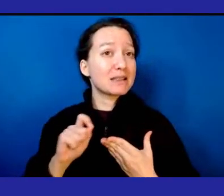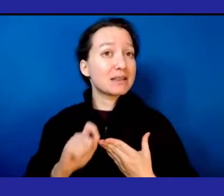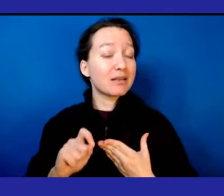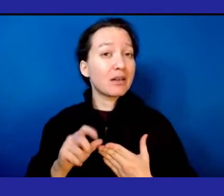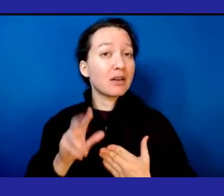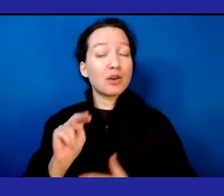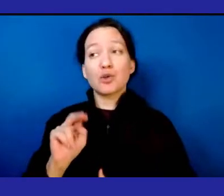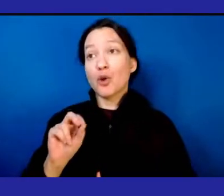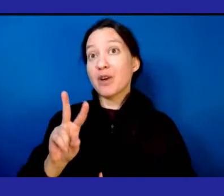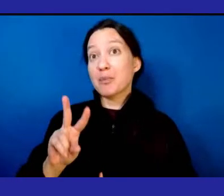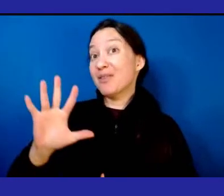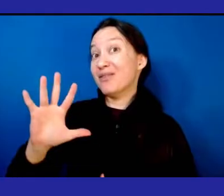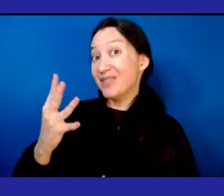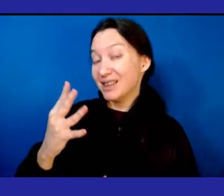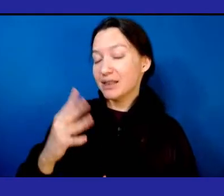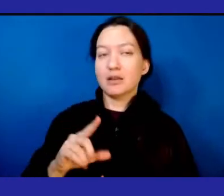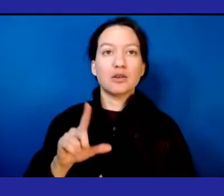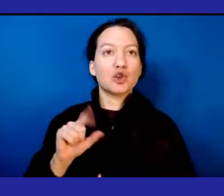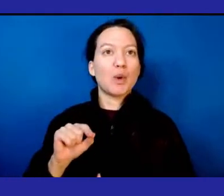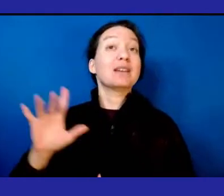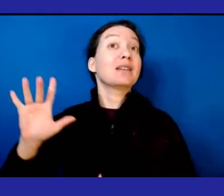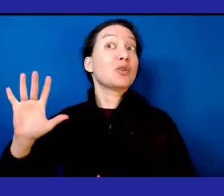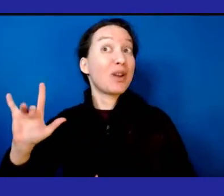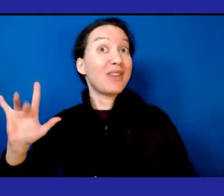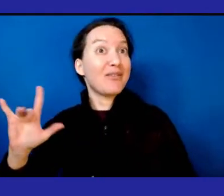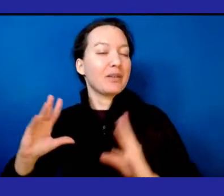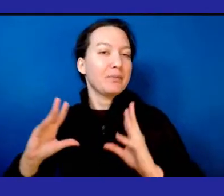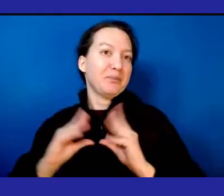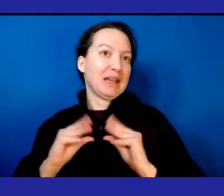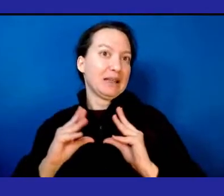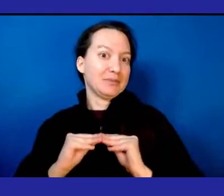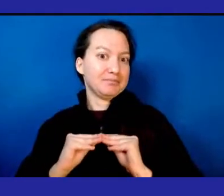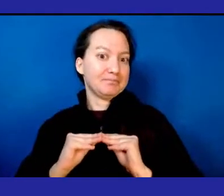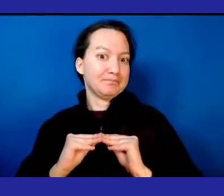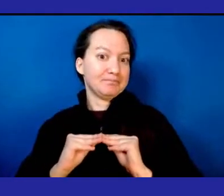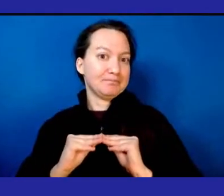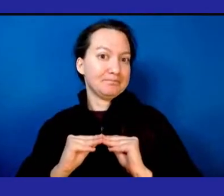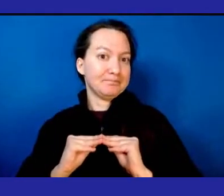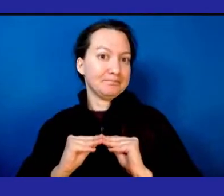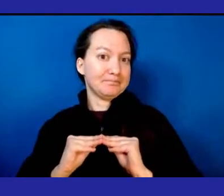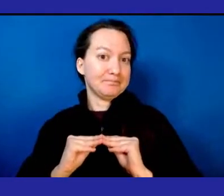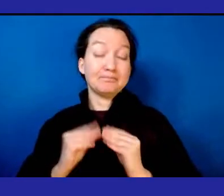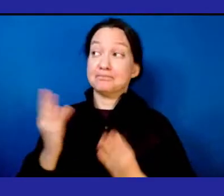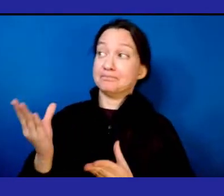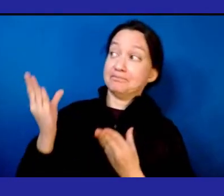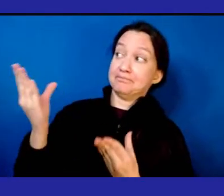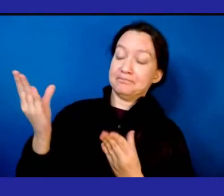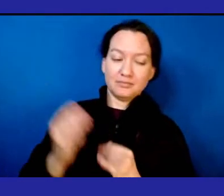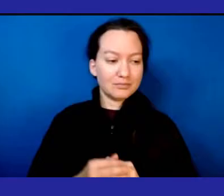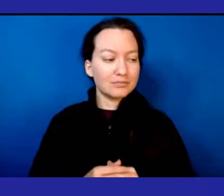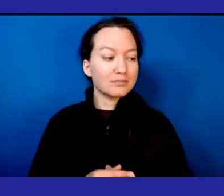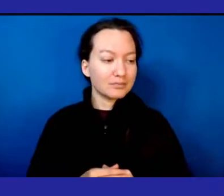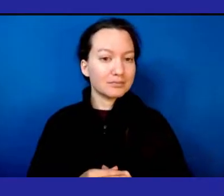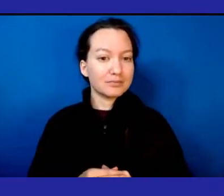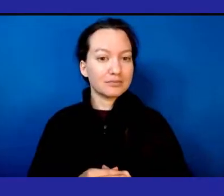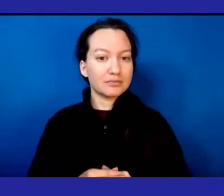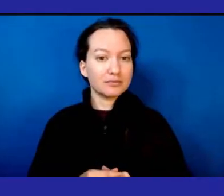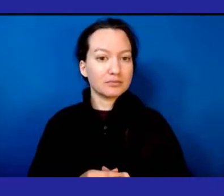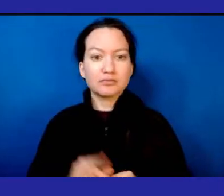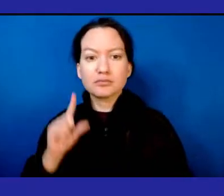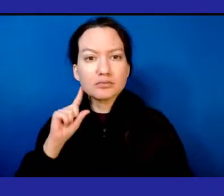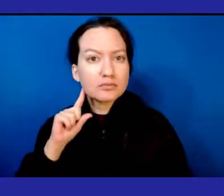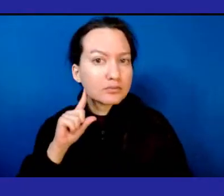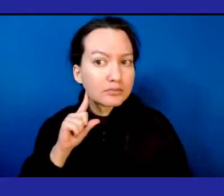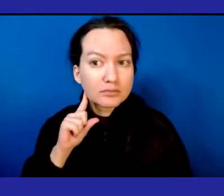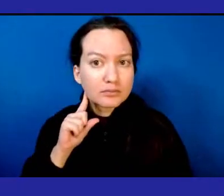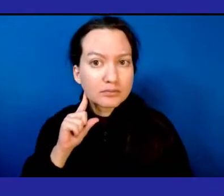November 5th, 2025 meeting. So moved. Jose? Second?